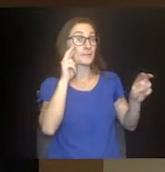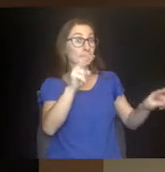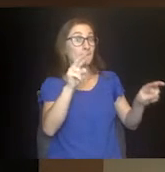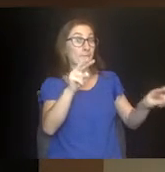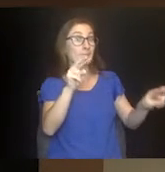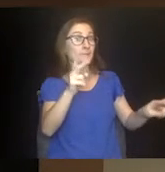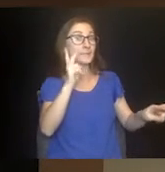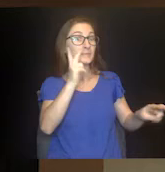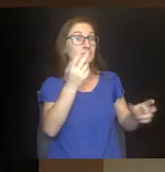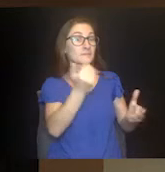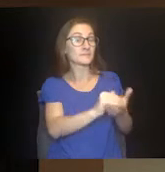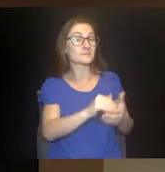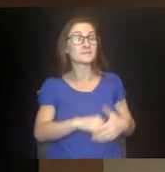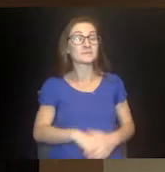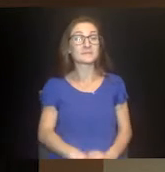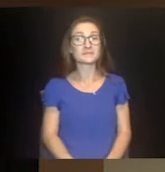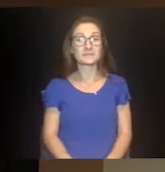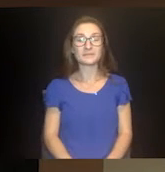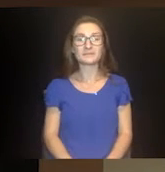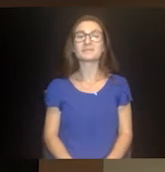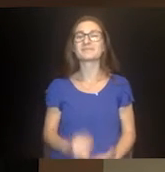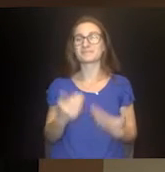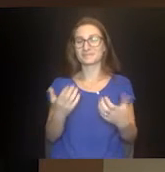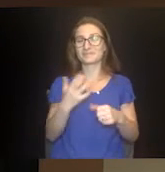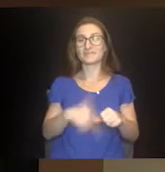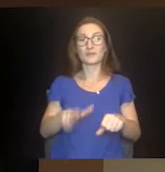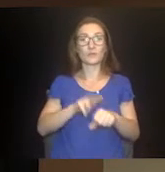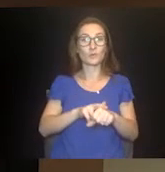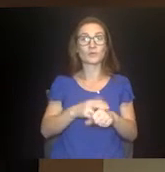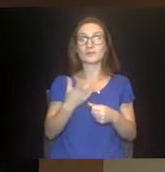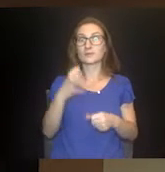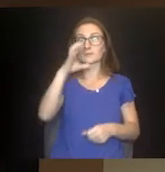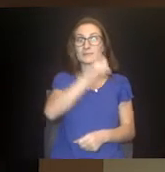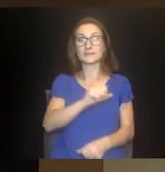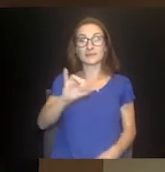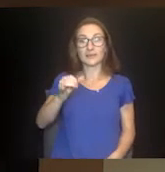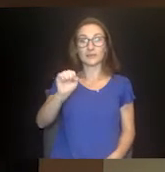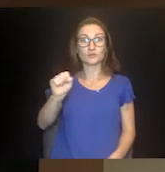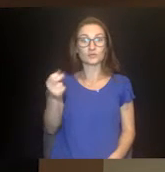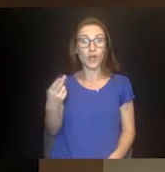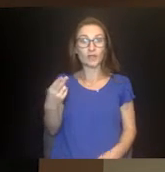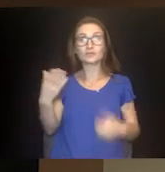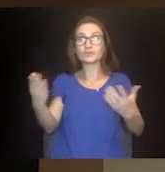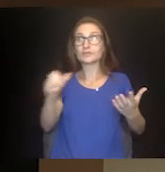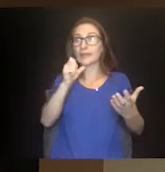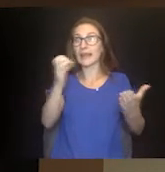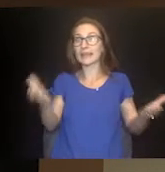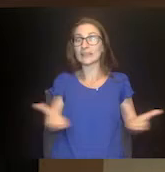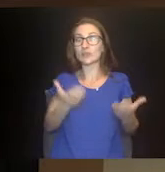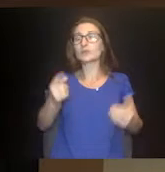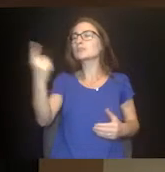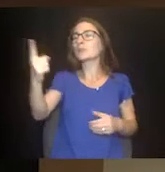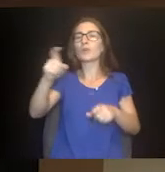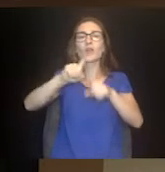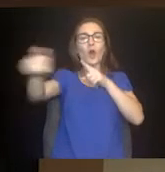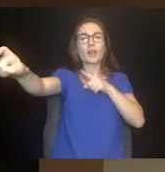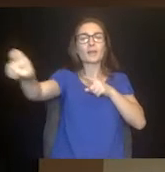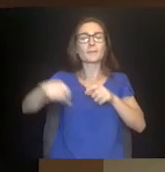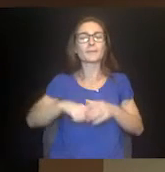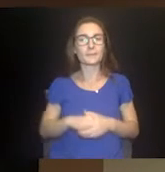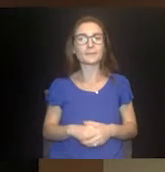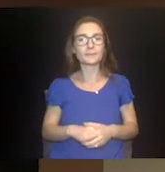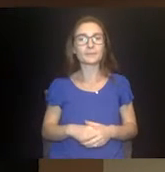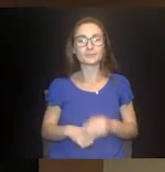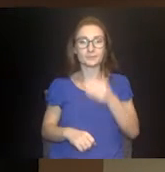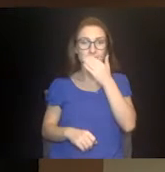say I can't wait to see you guys. All right. And, of course, we would have Josh sitting here, but Josh isn't here.